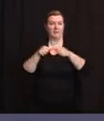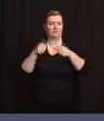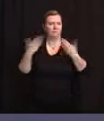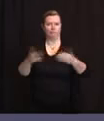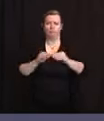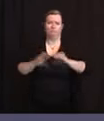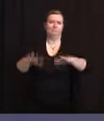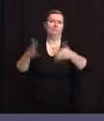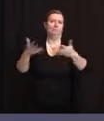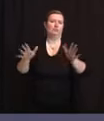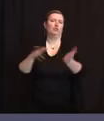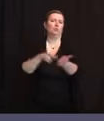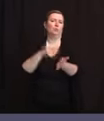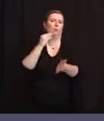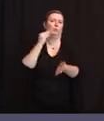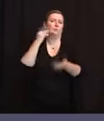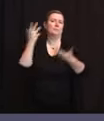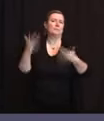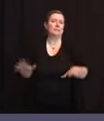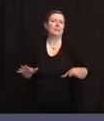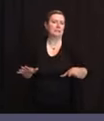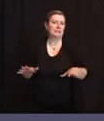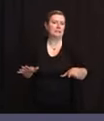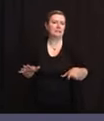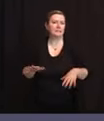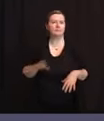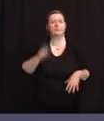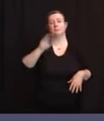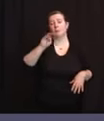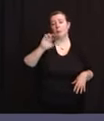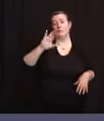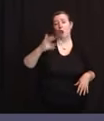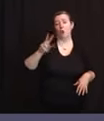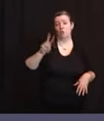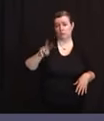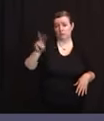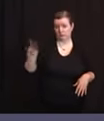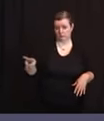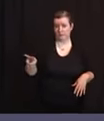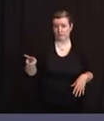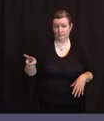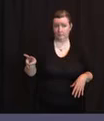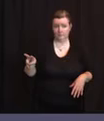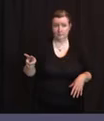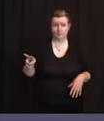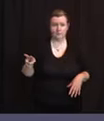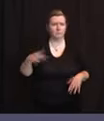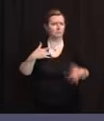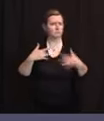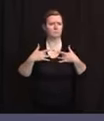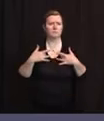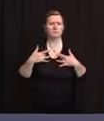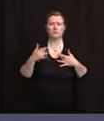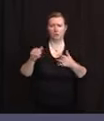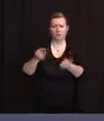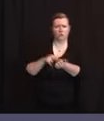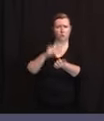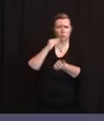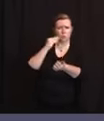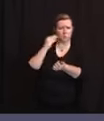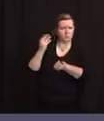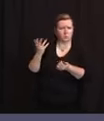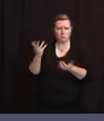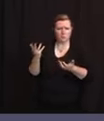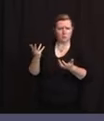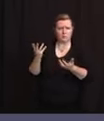facility. On March 22nd, in response to concerns from the long-term care industry that